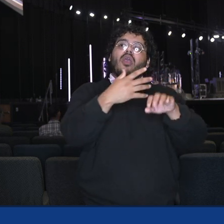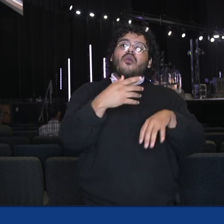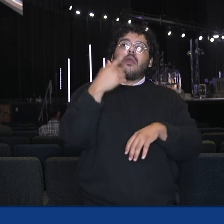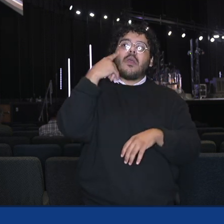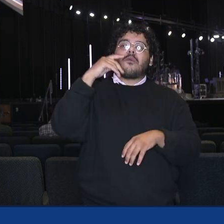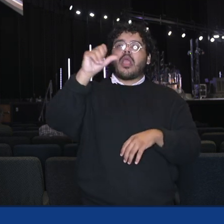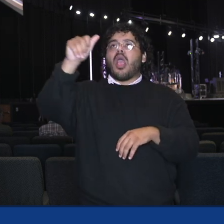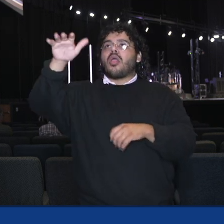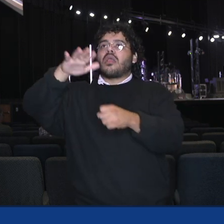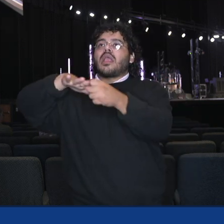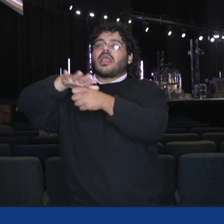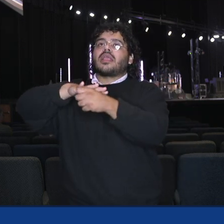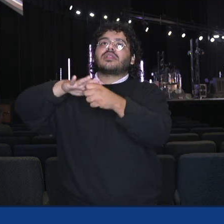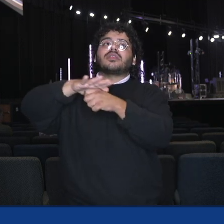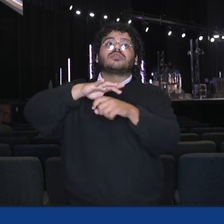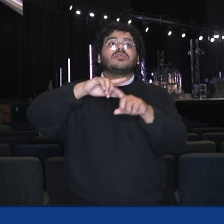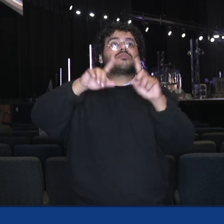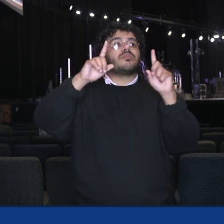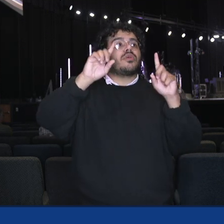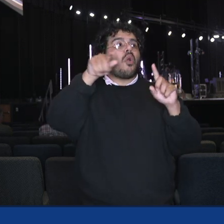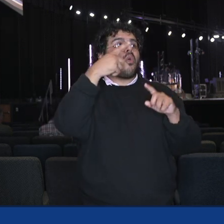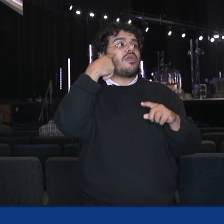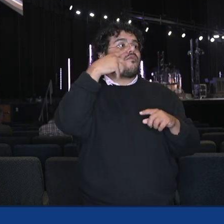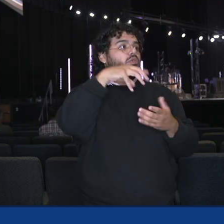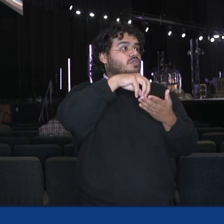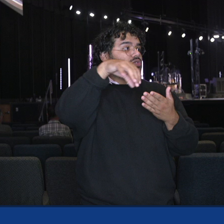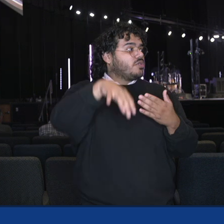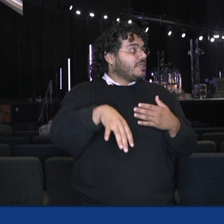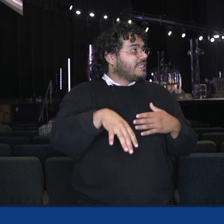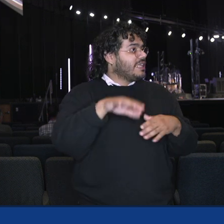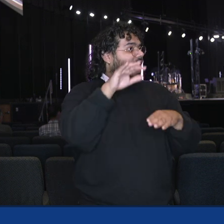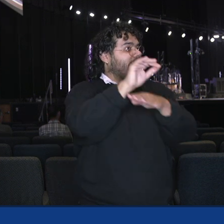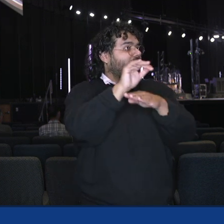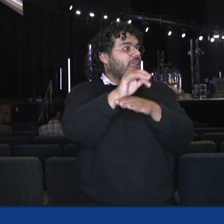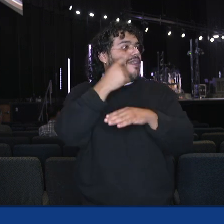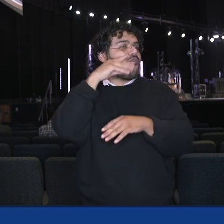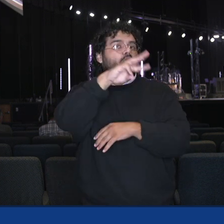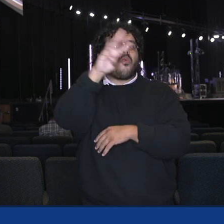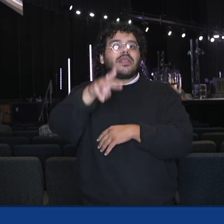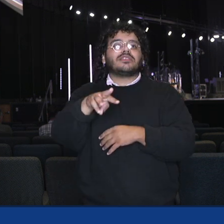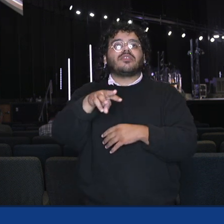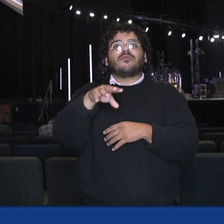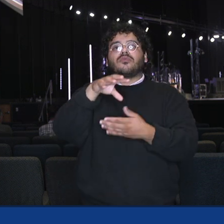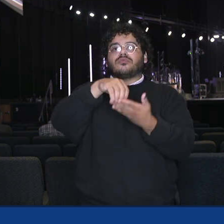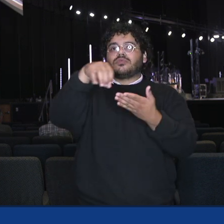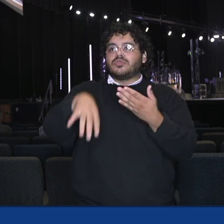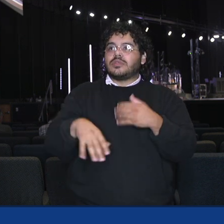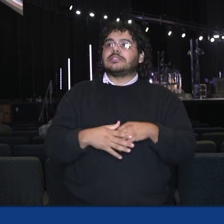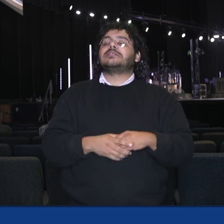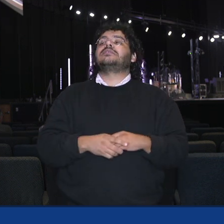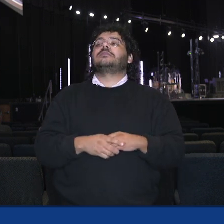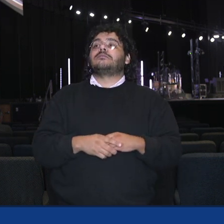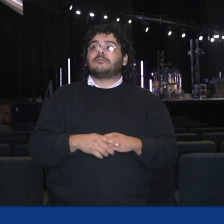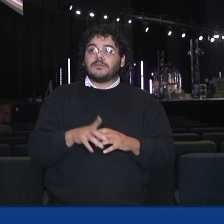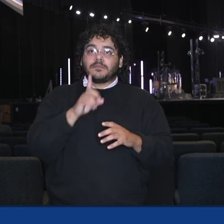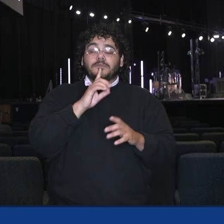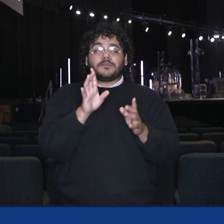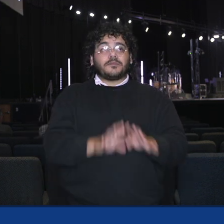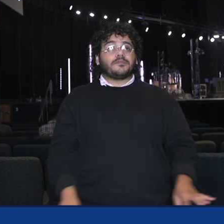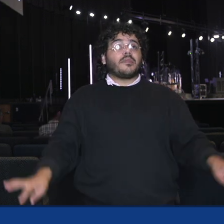night, only for the students at Westerville campus. Okay, it is important. Listen, my friends.